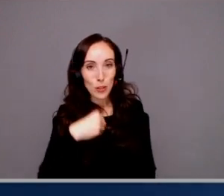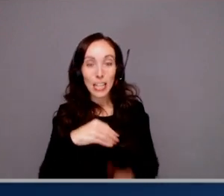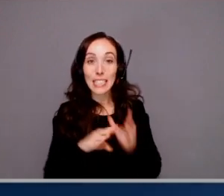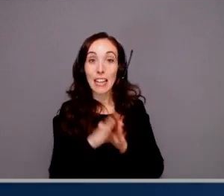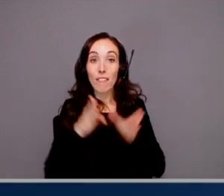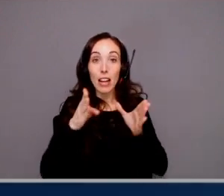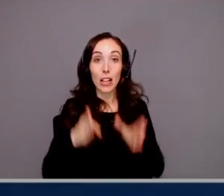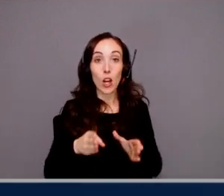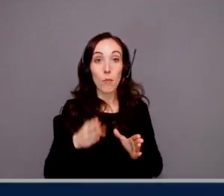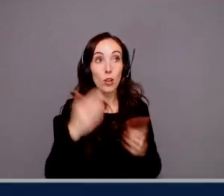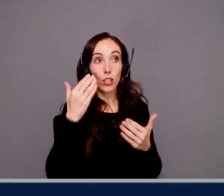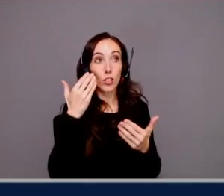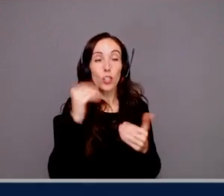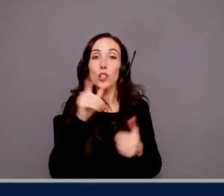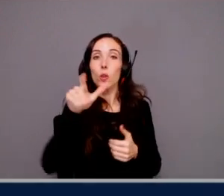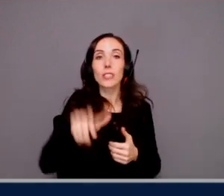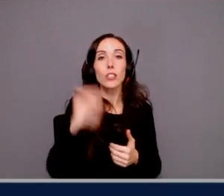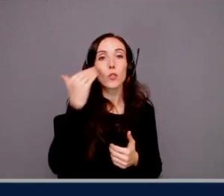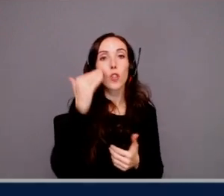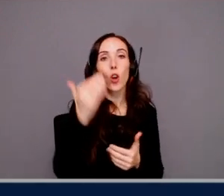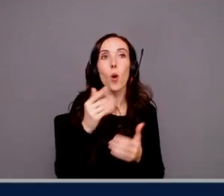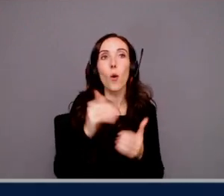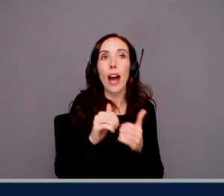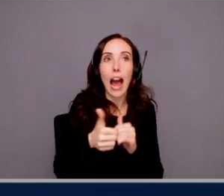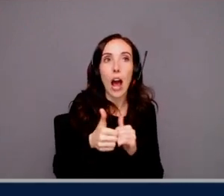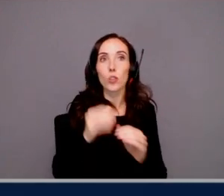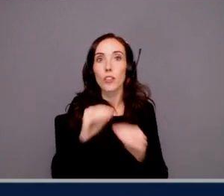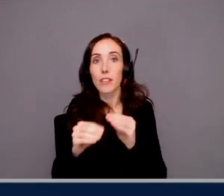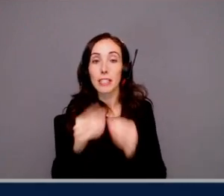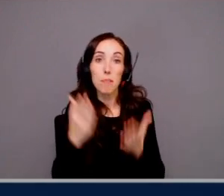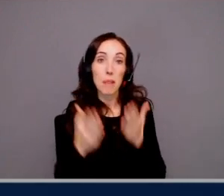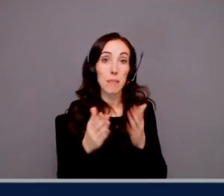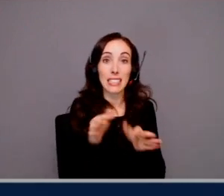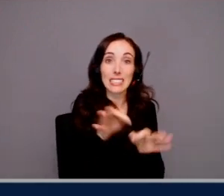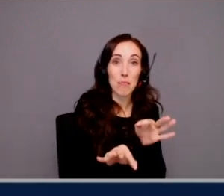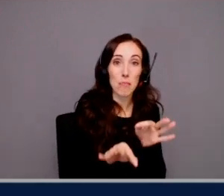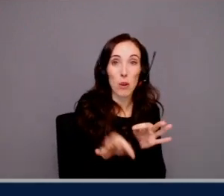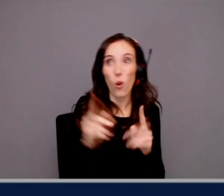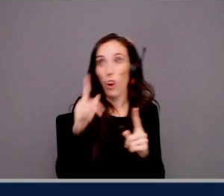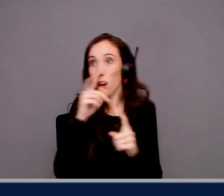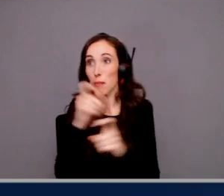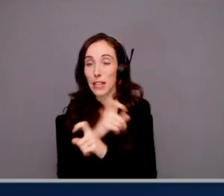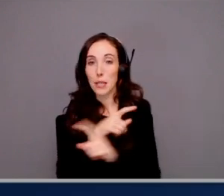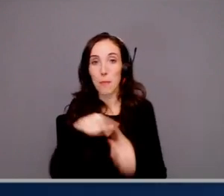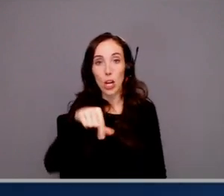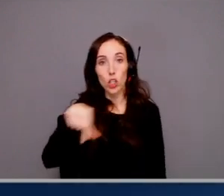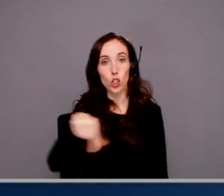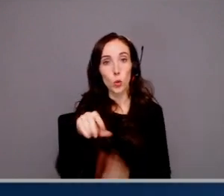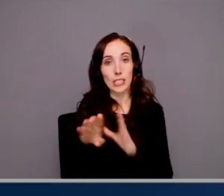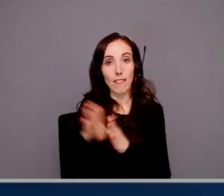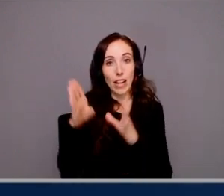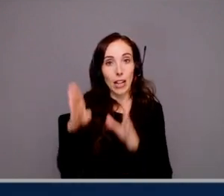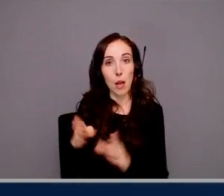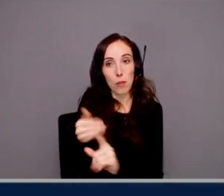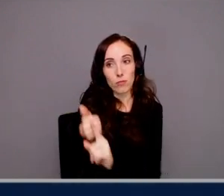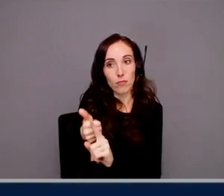actually fix the issue. Sometimes the issue might be simple to fix, sometimes it might be complex. So Q developer is going to go ahead and generate the code fixes automatically for